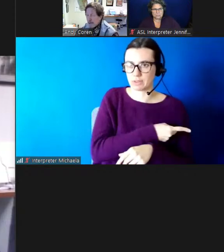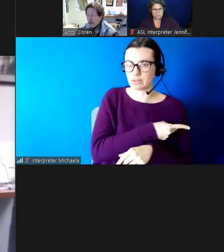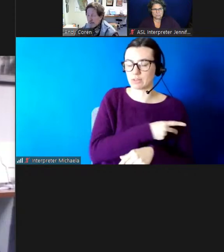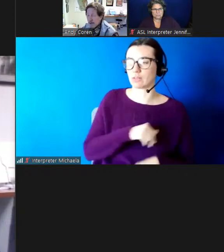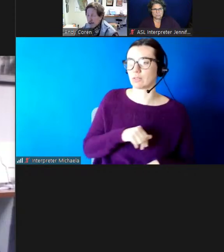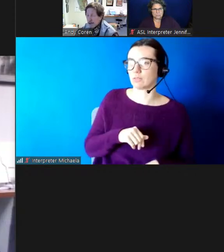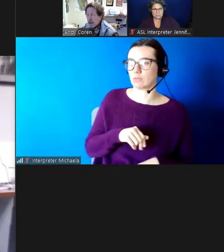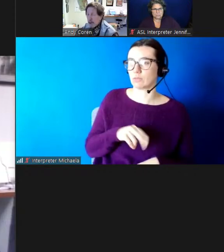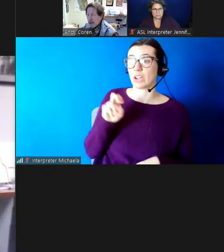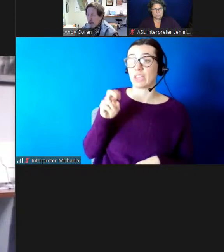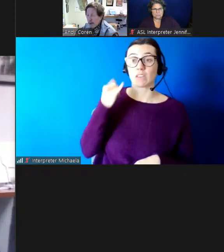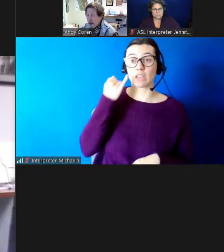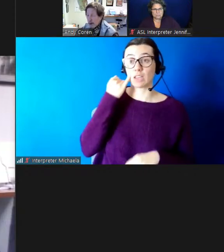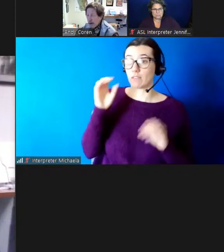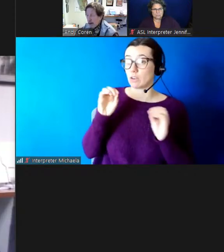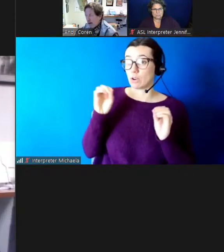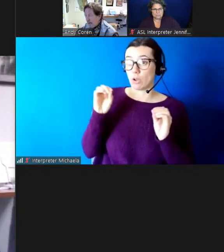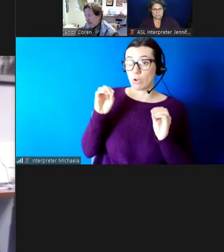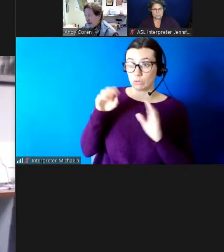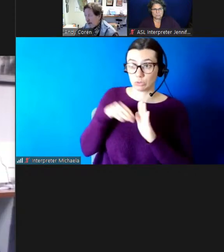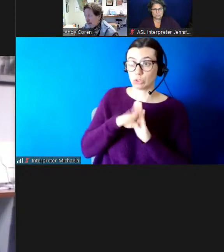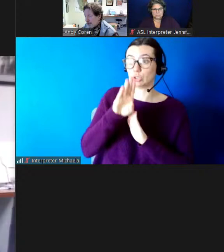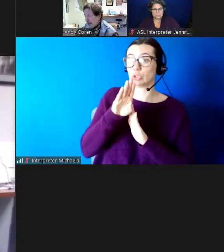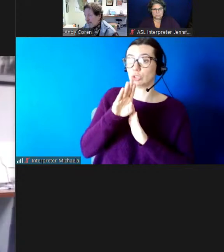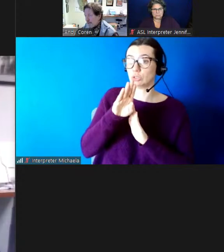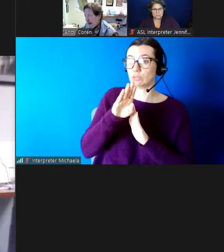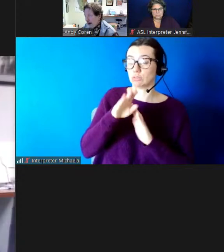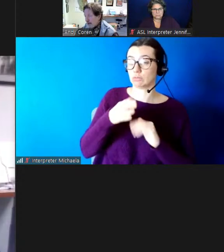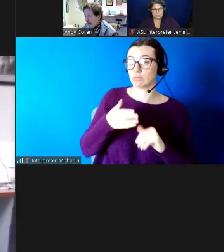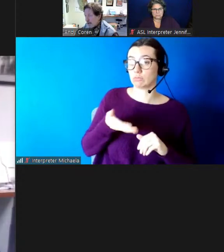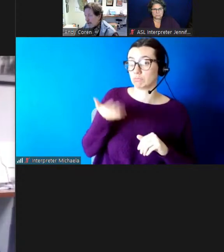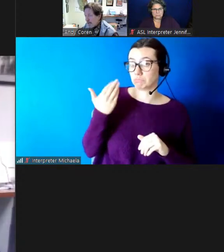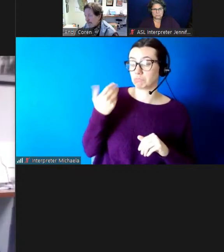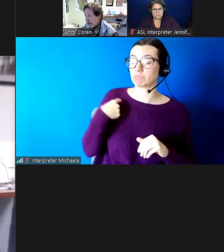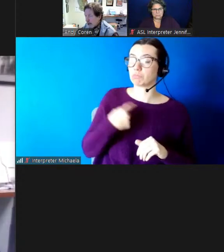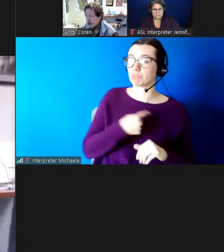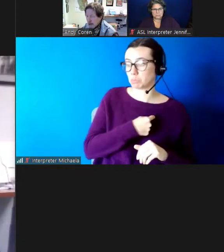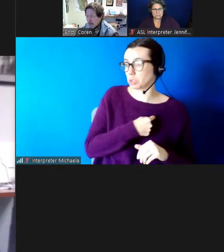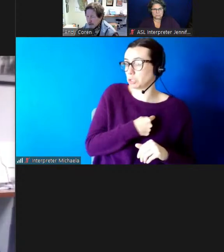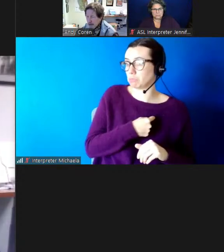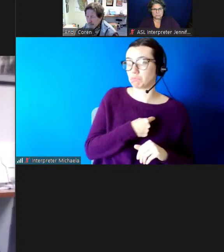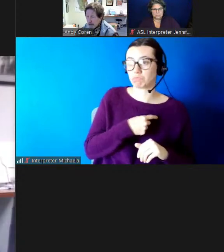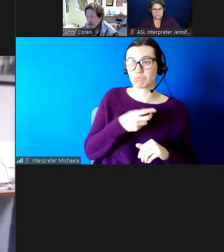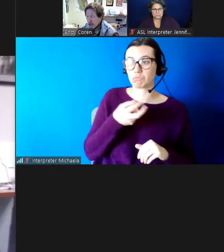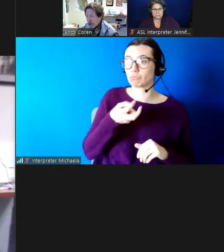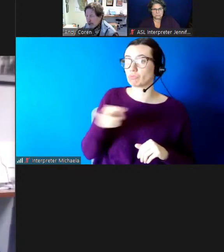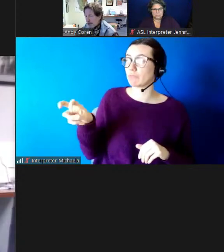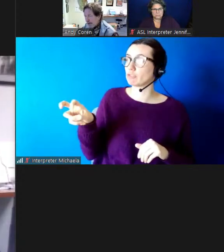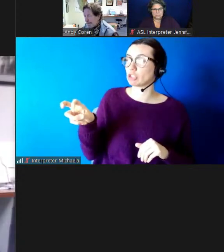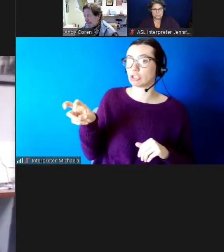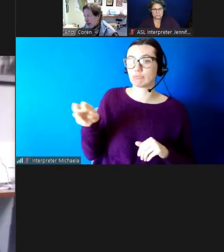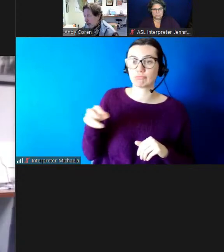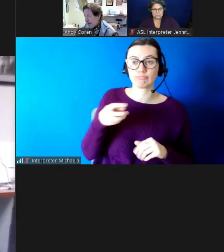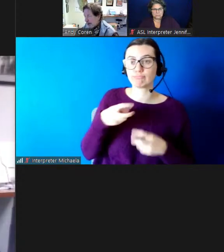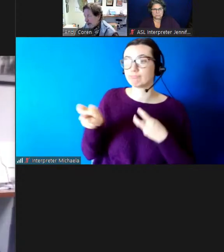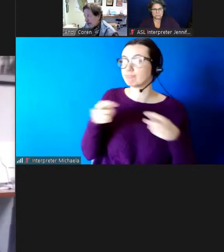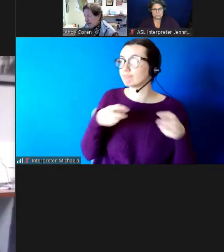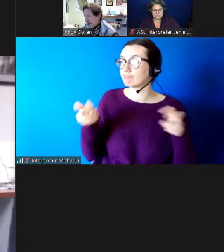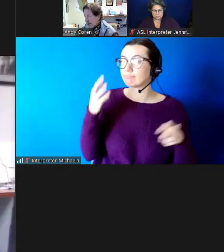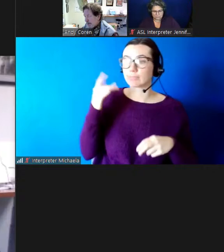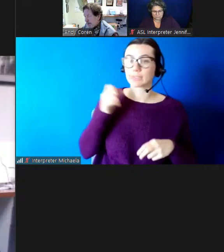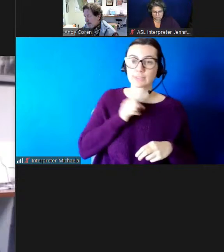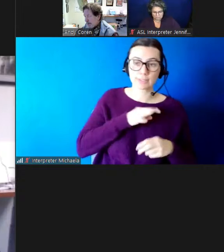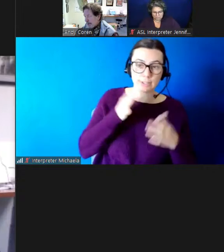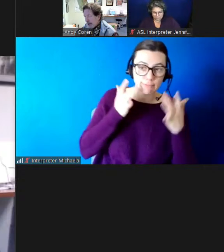outside of this infection, where we transfer out because of staffing shortages or